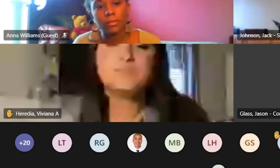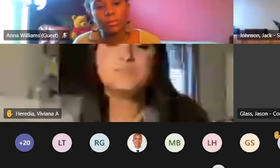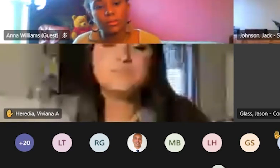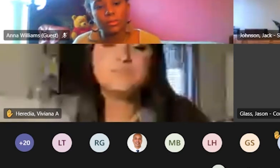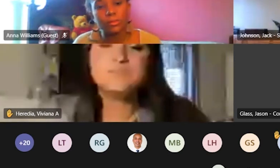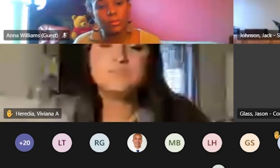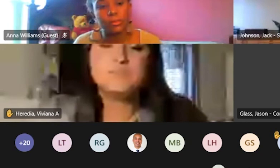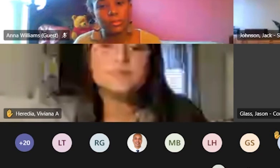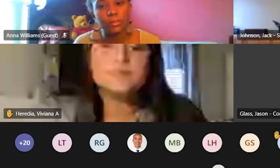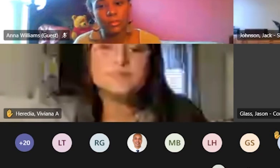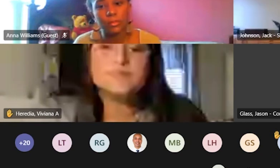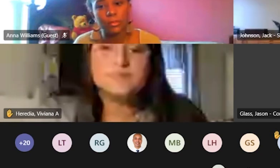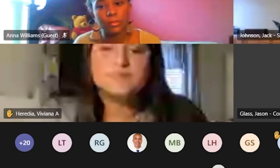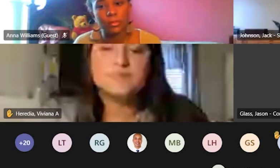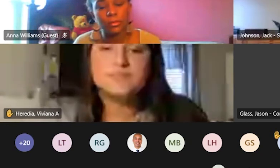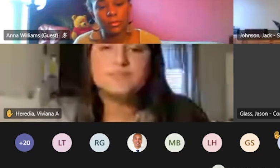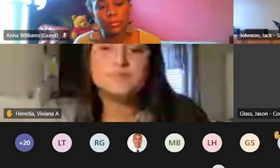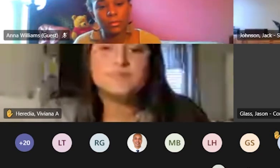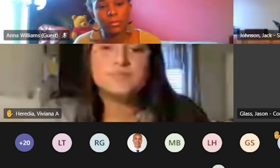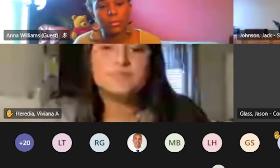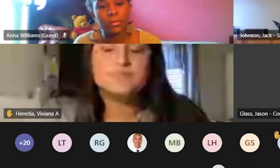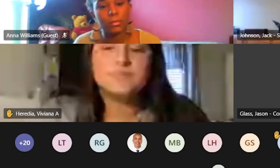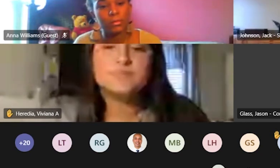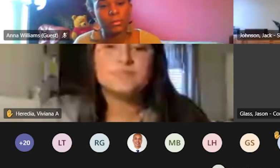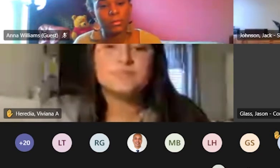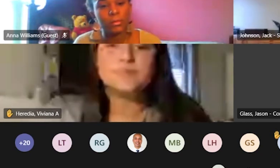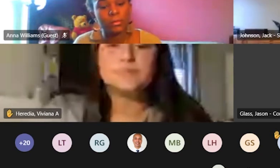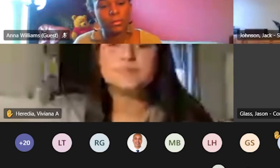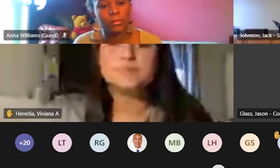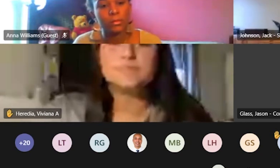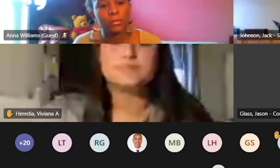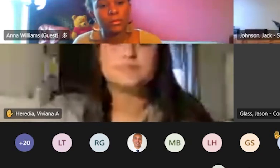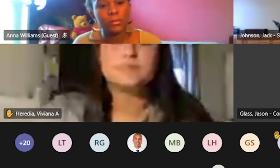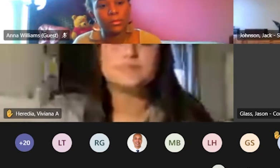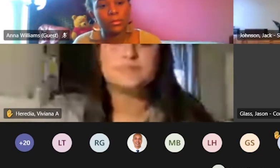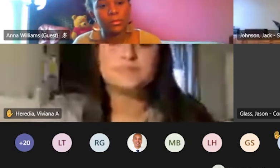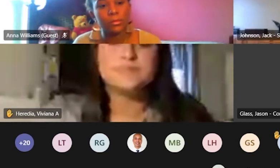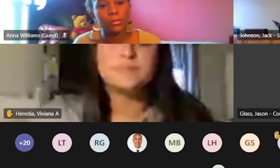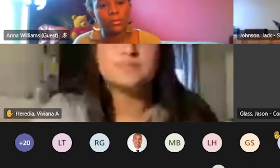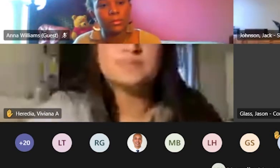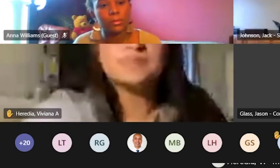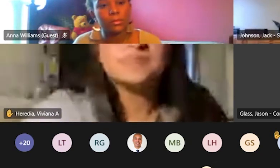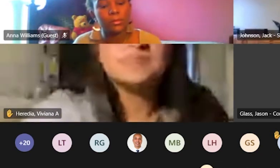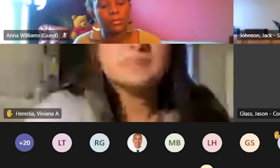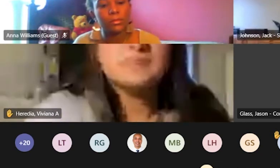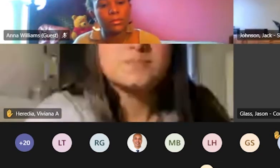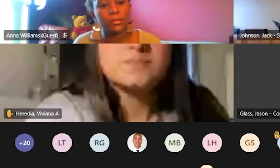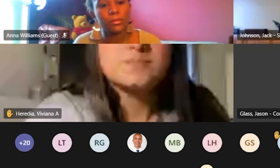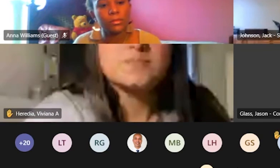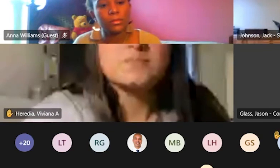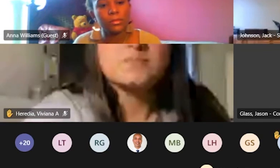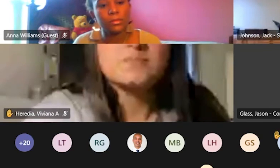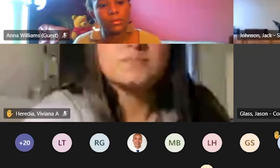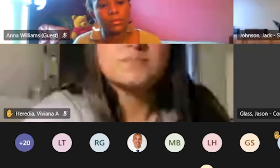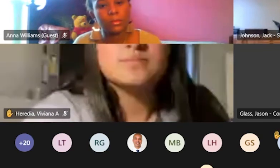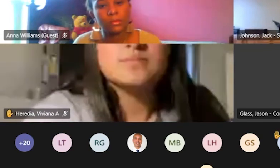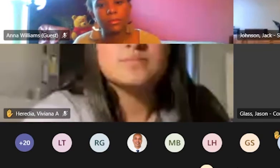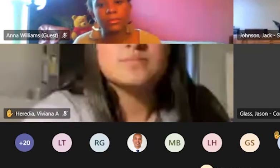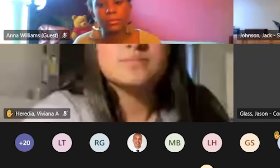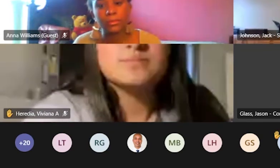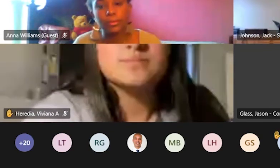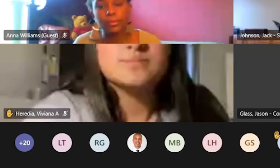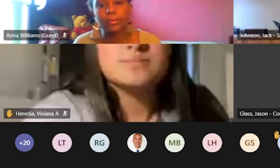safe space to discuss issues about diversity, inclusion, and equity. Very good. I like that.